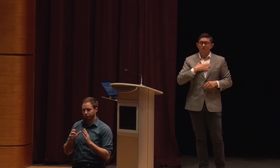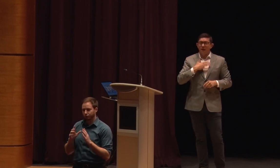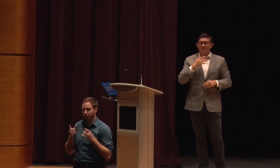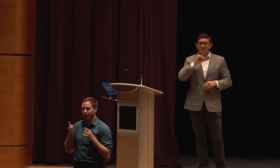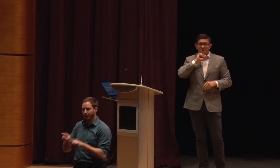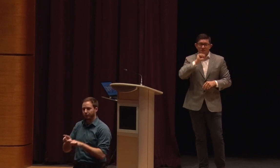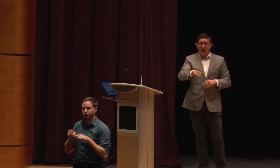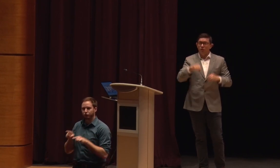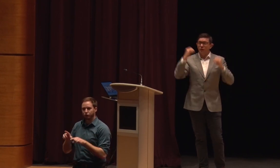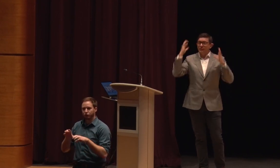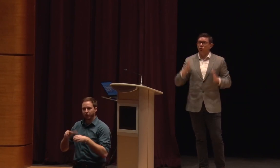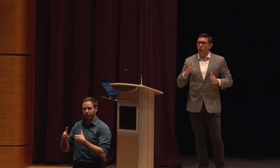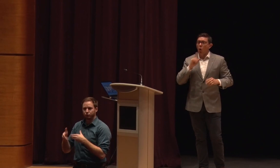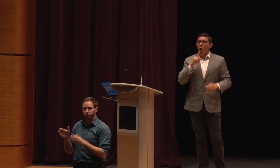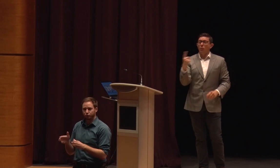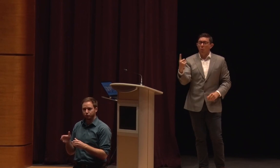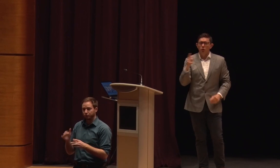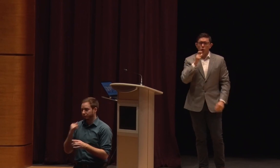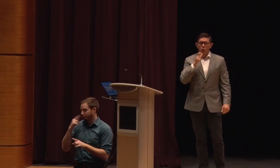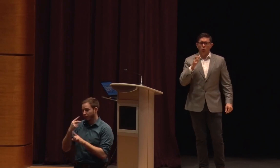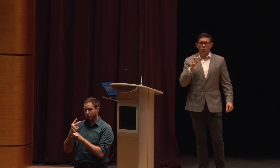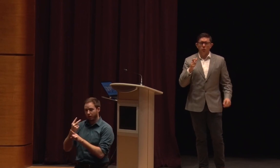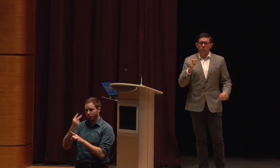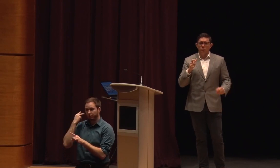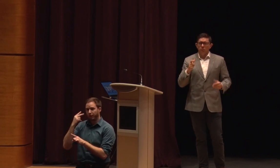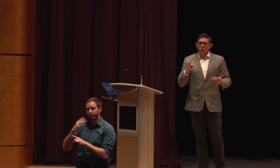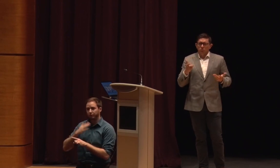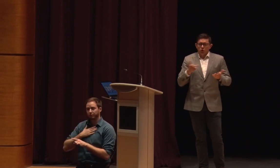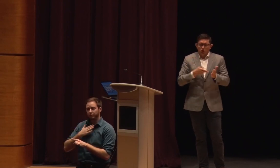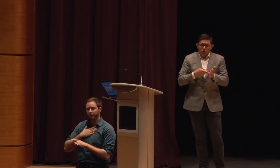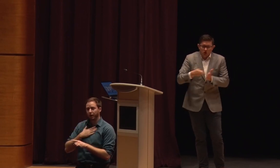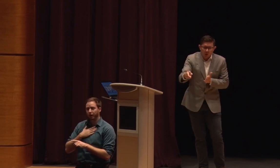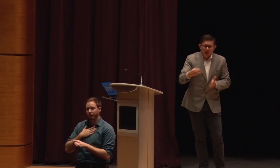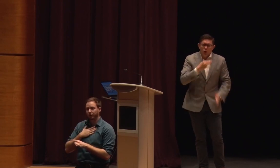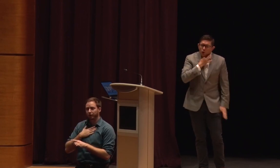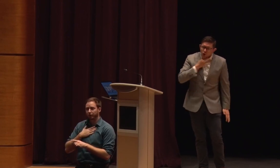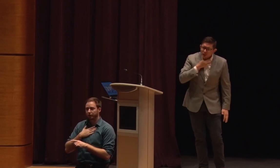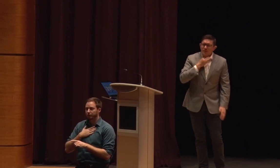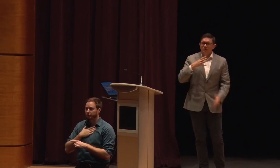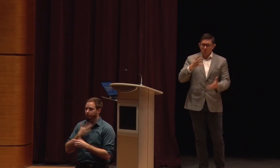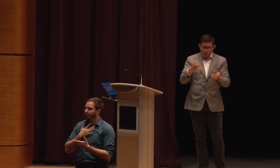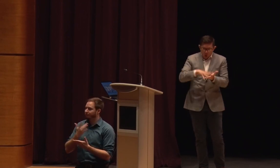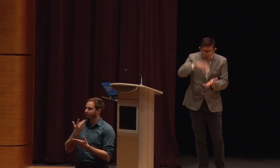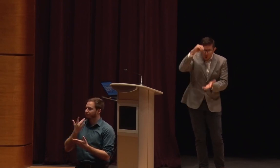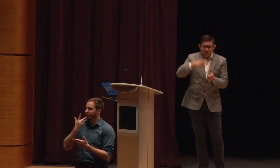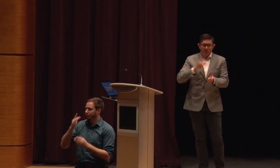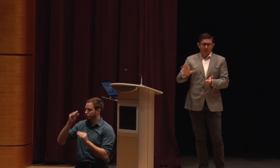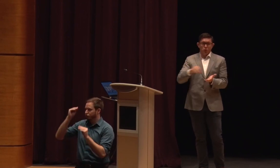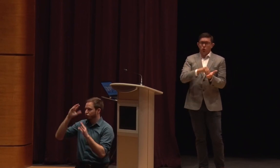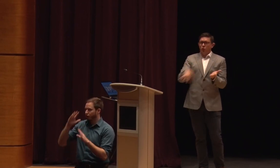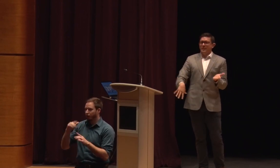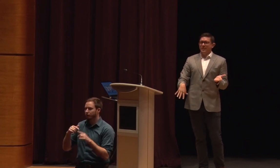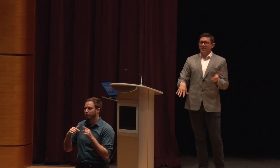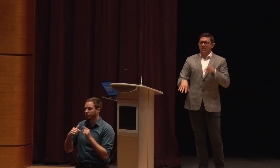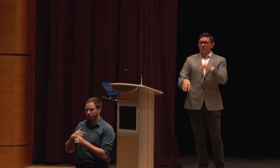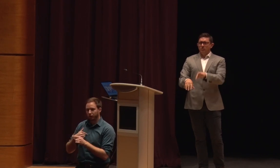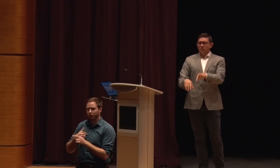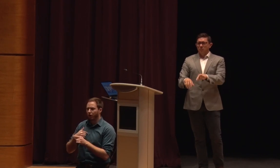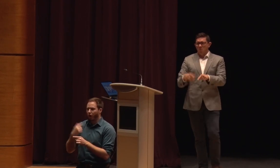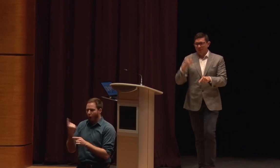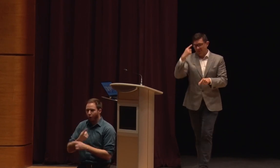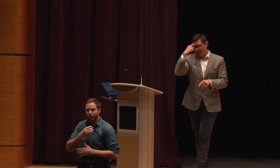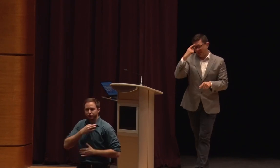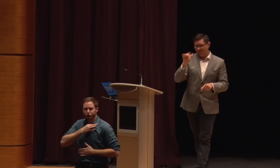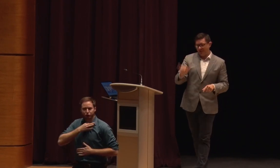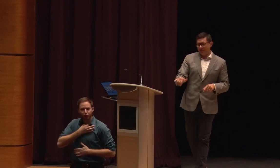our classroom settings. Looking back, you know, at my favorite instructor, they were just incredibly